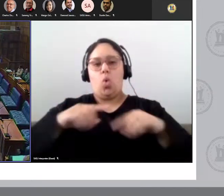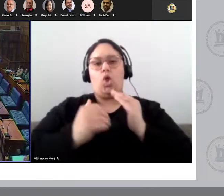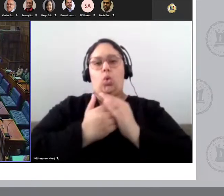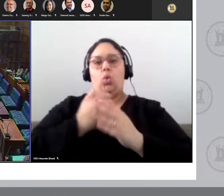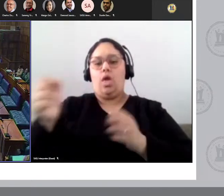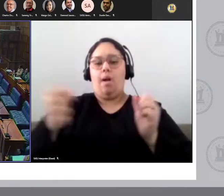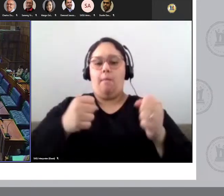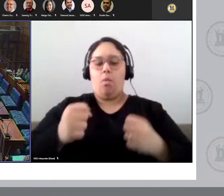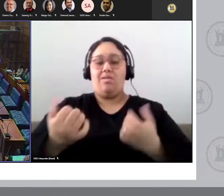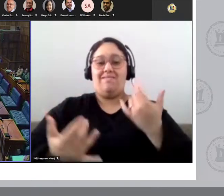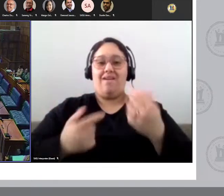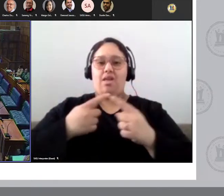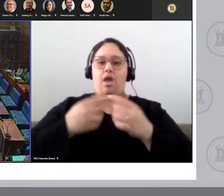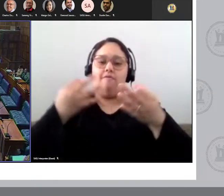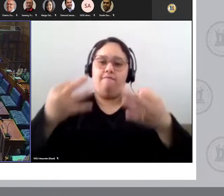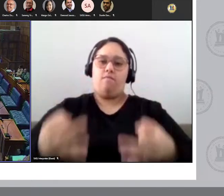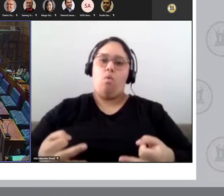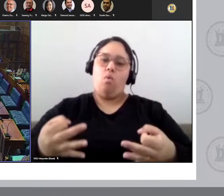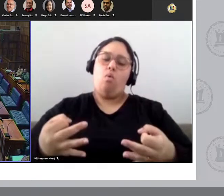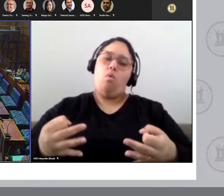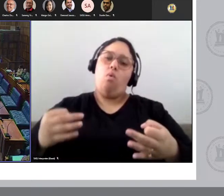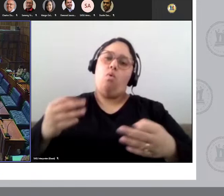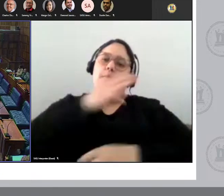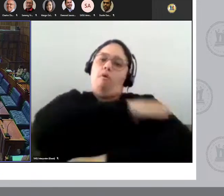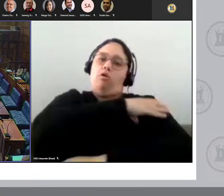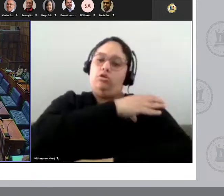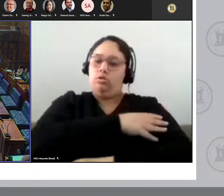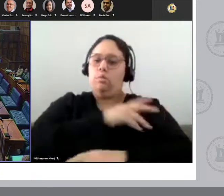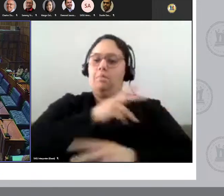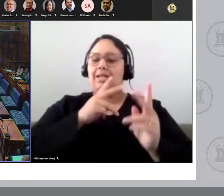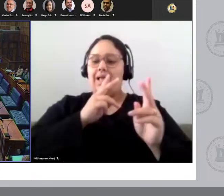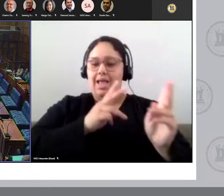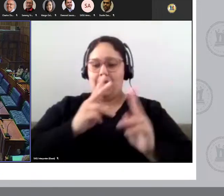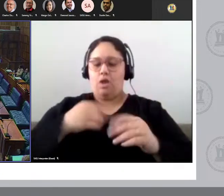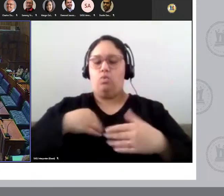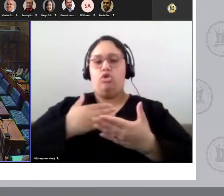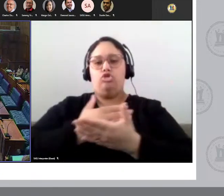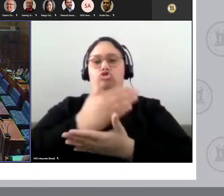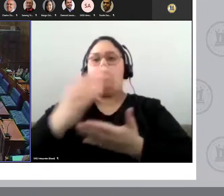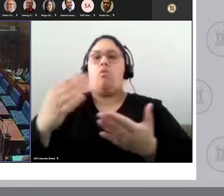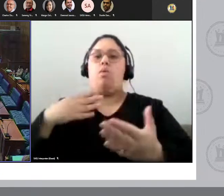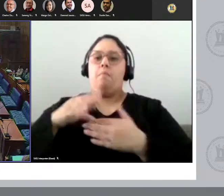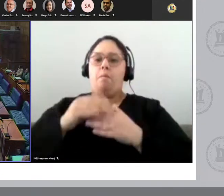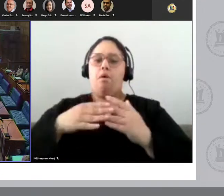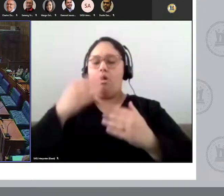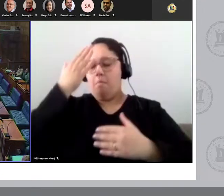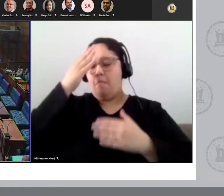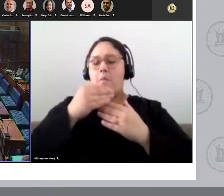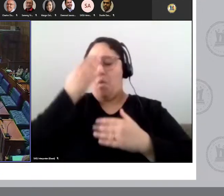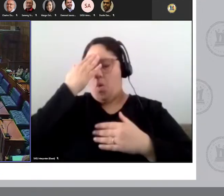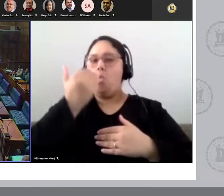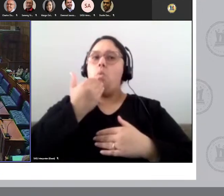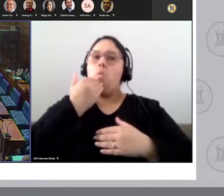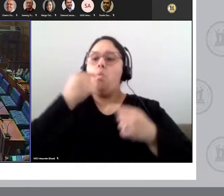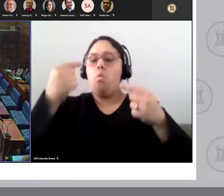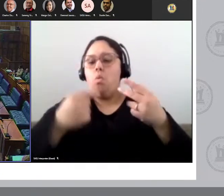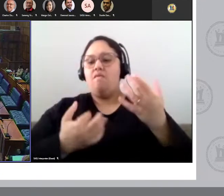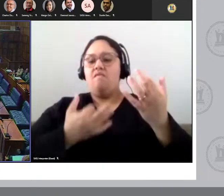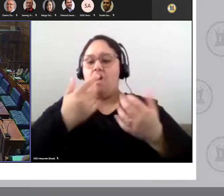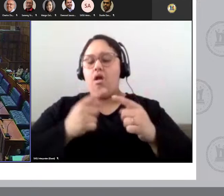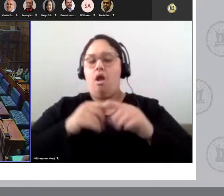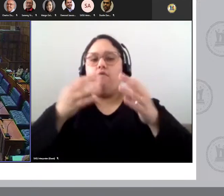marshals and fire marshals. Maybe we just need to recirculate that to members so that the members know exactly who is the floor and